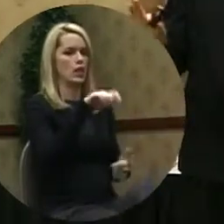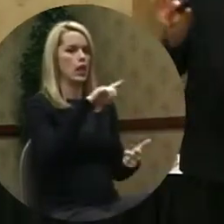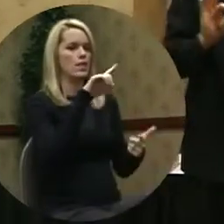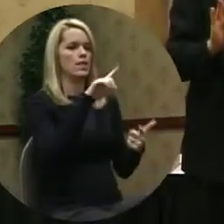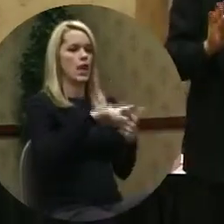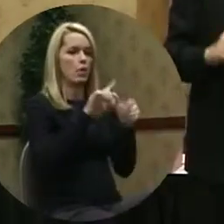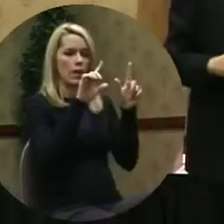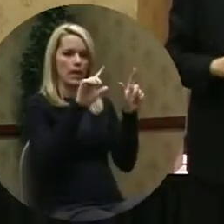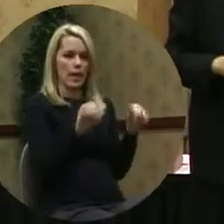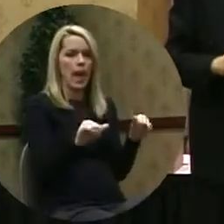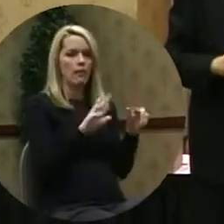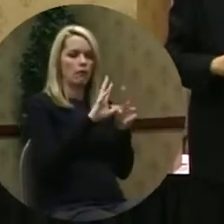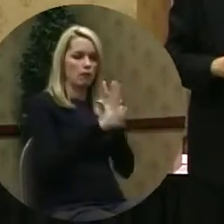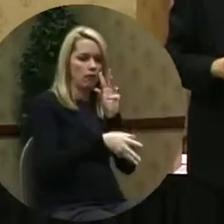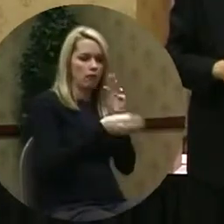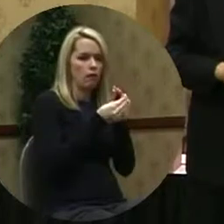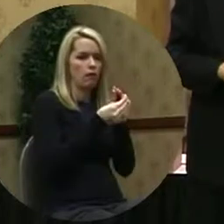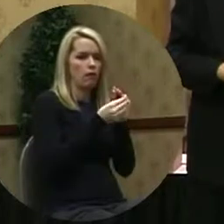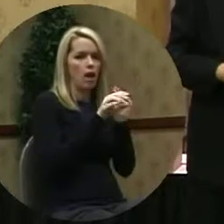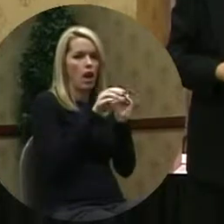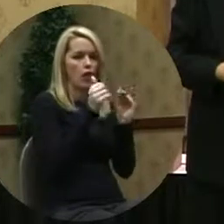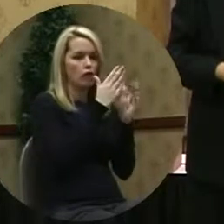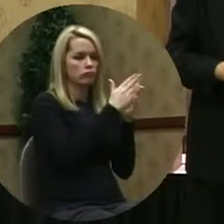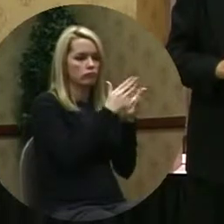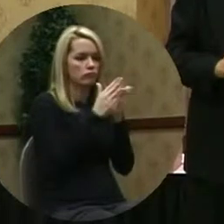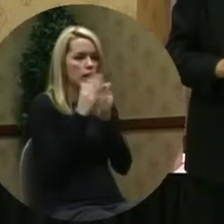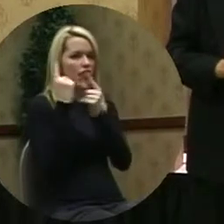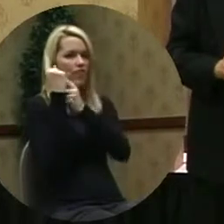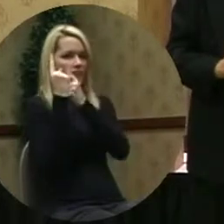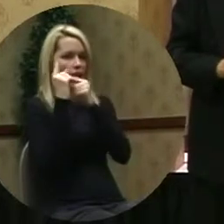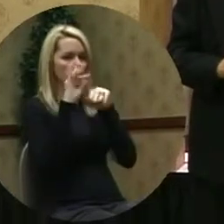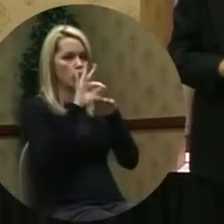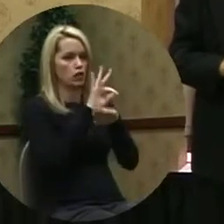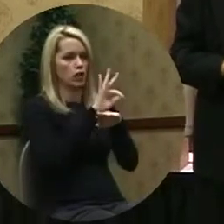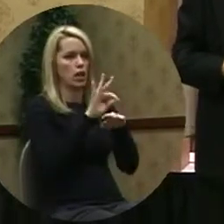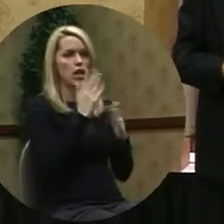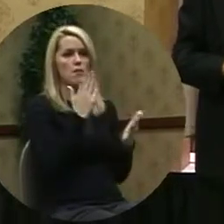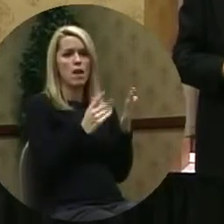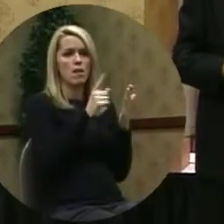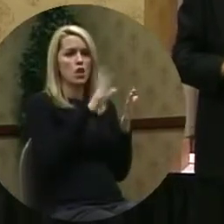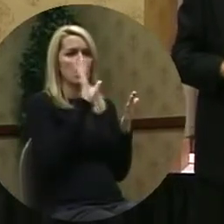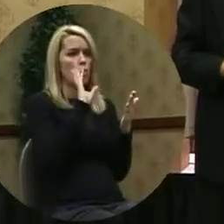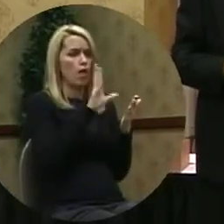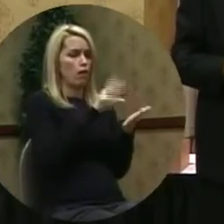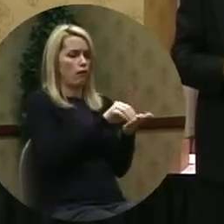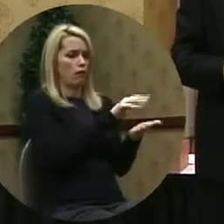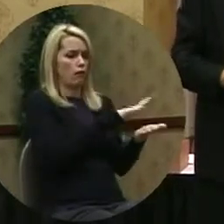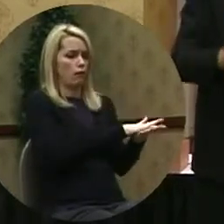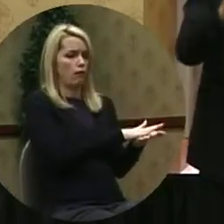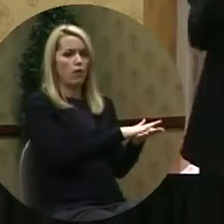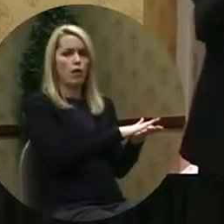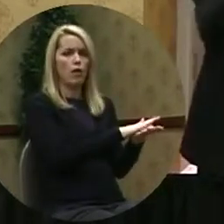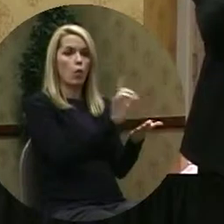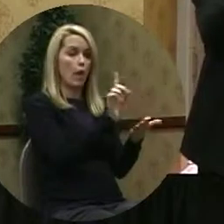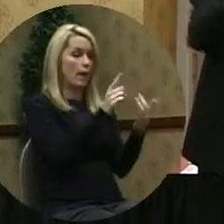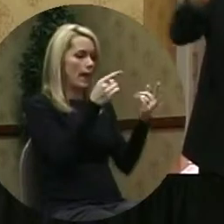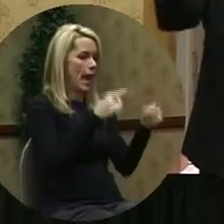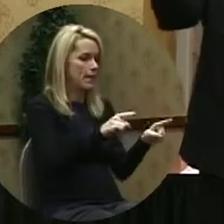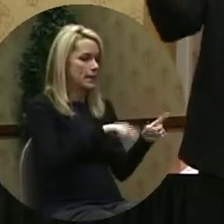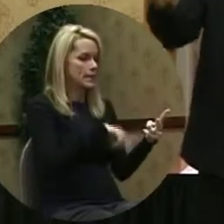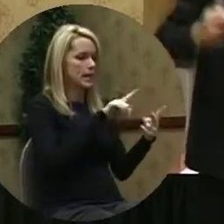up with then the pieces of the thinking function. Now, you may put into a case, here's where it happens, here's